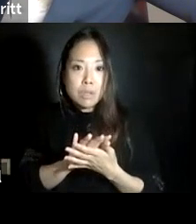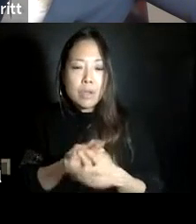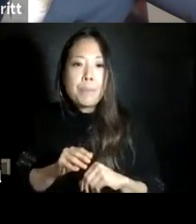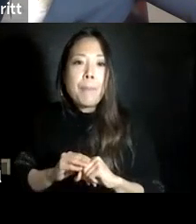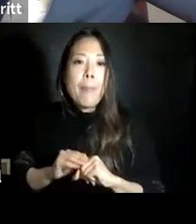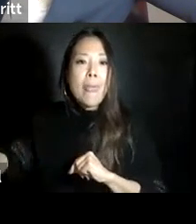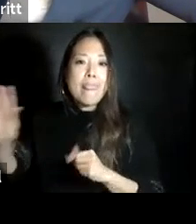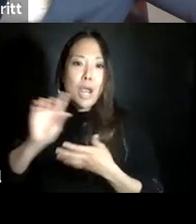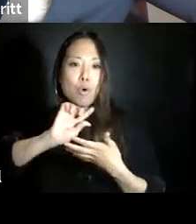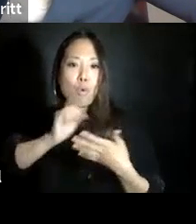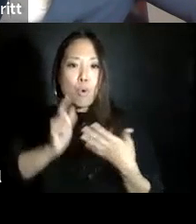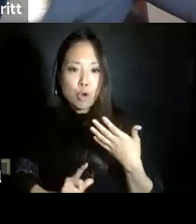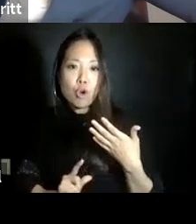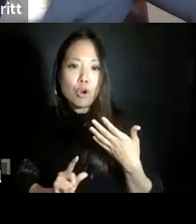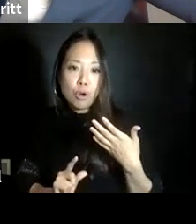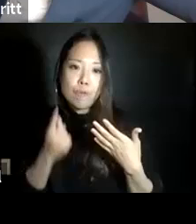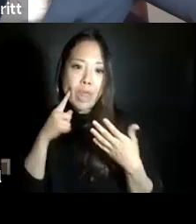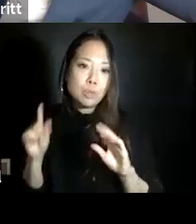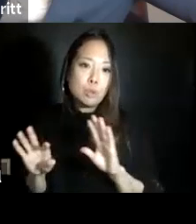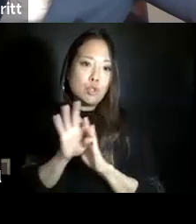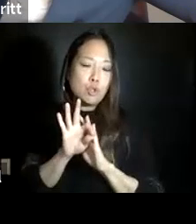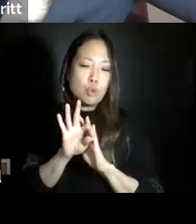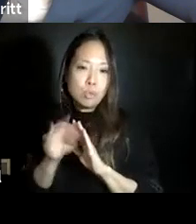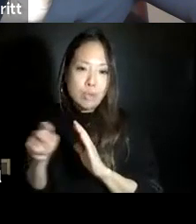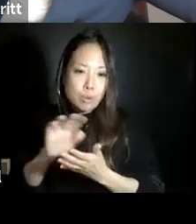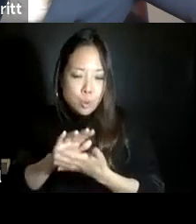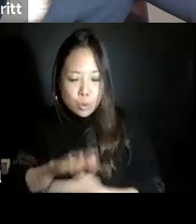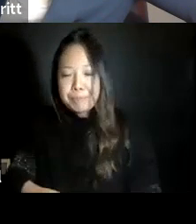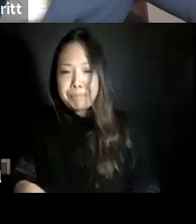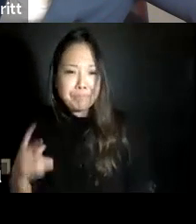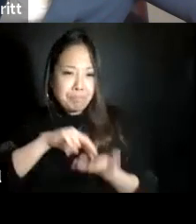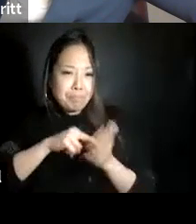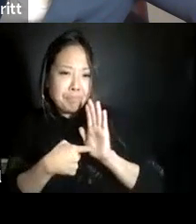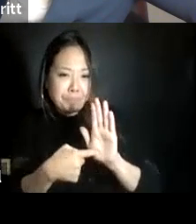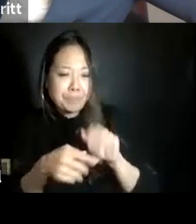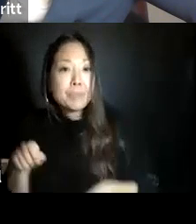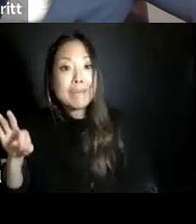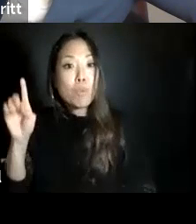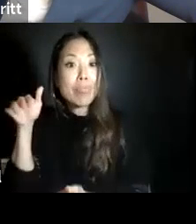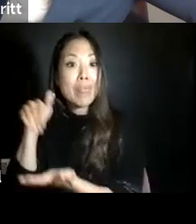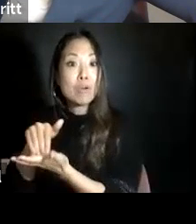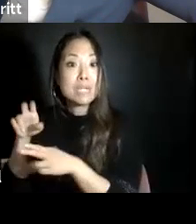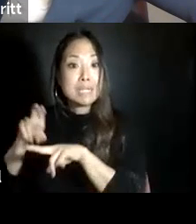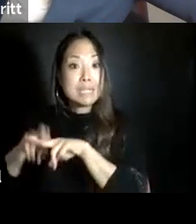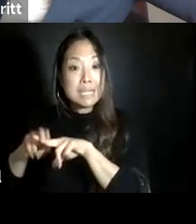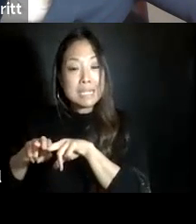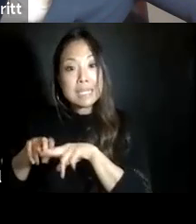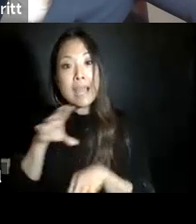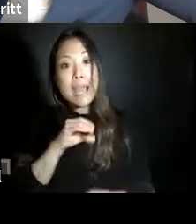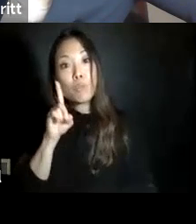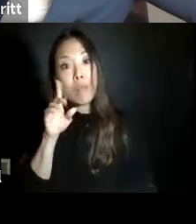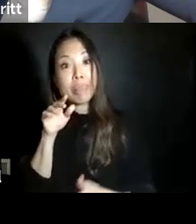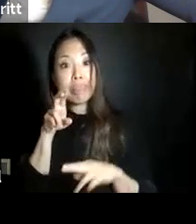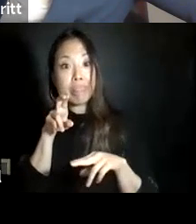choosing their schools. So meaning if there were 1,000 seats and the 1,000 students were selected